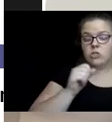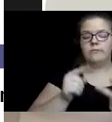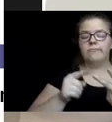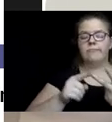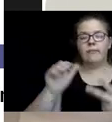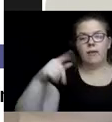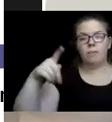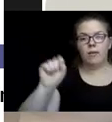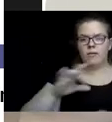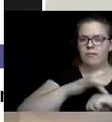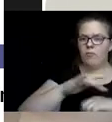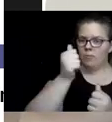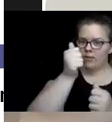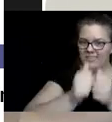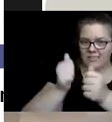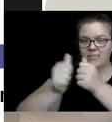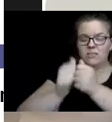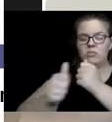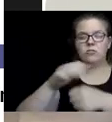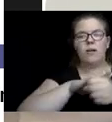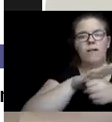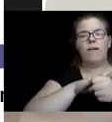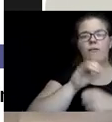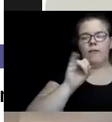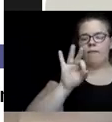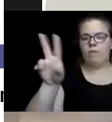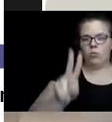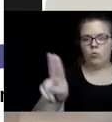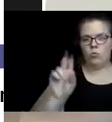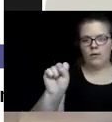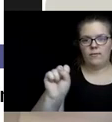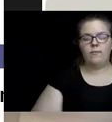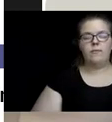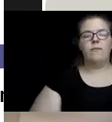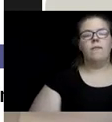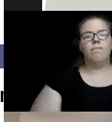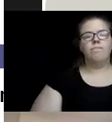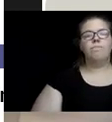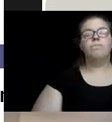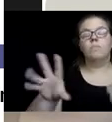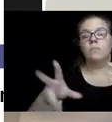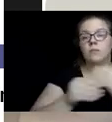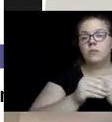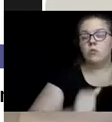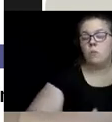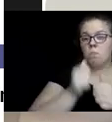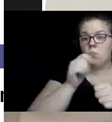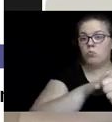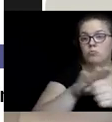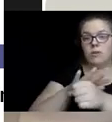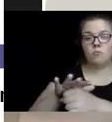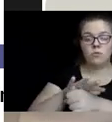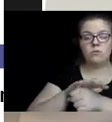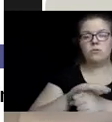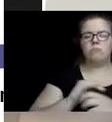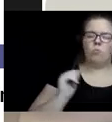available in every county of the United States. Additionally, most counties, all counties have some